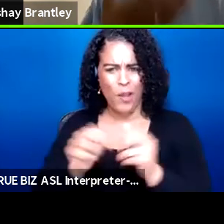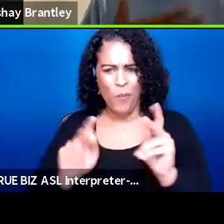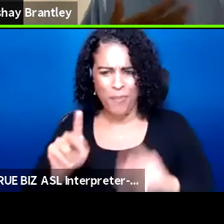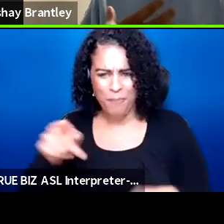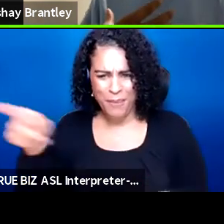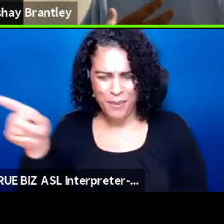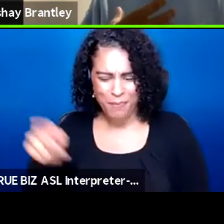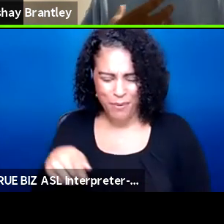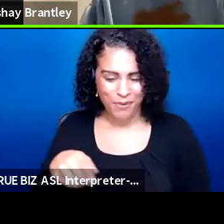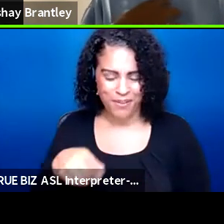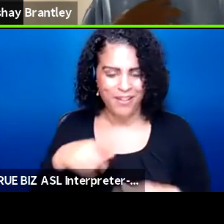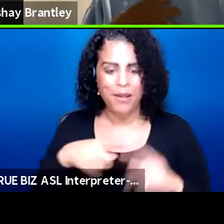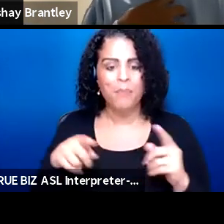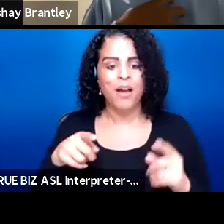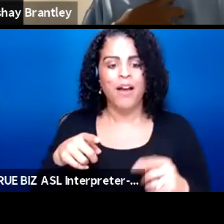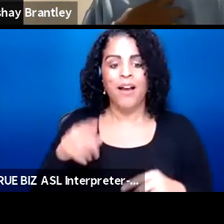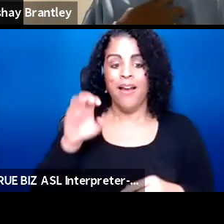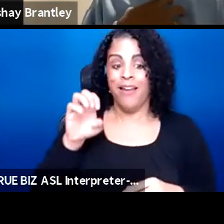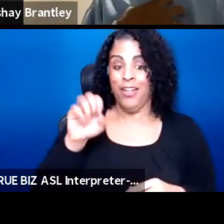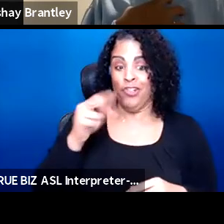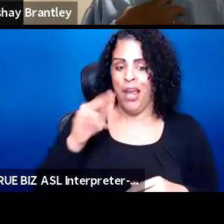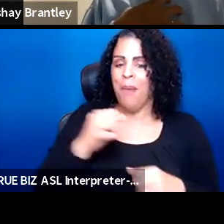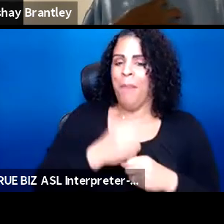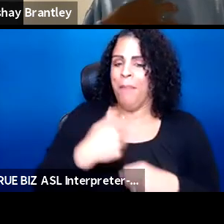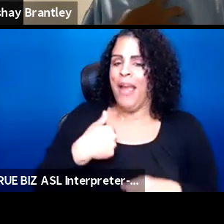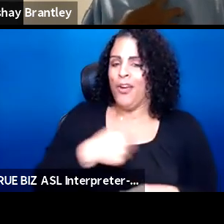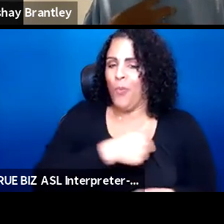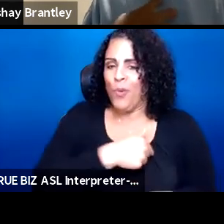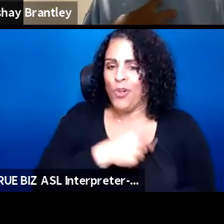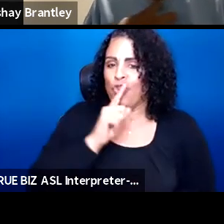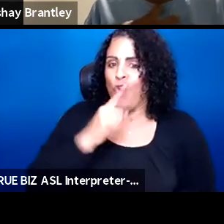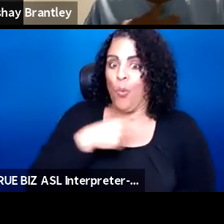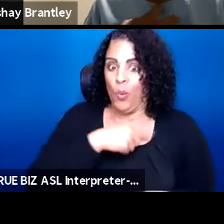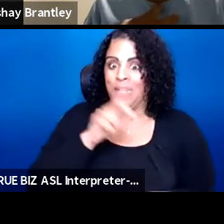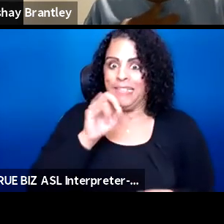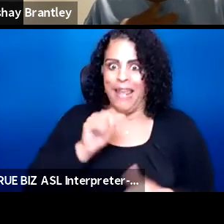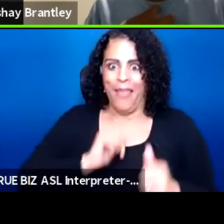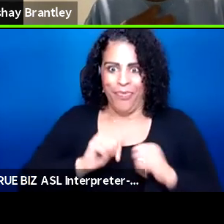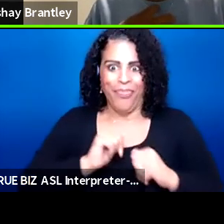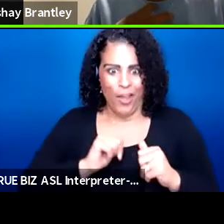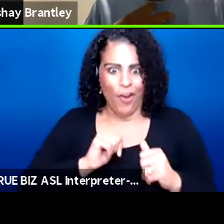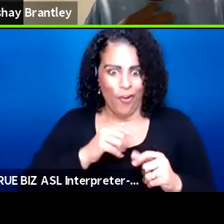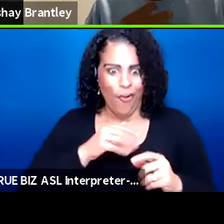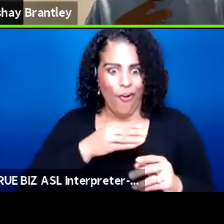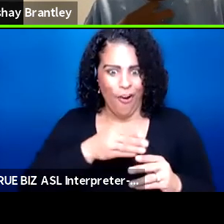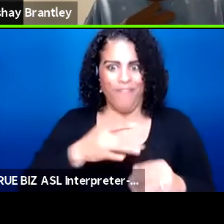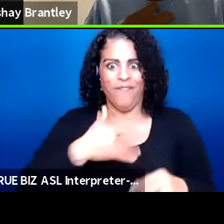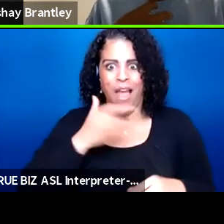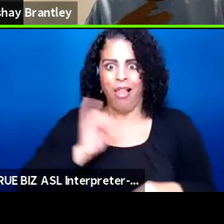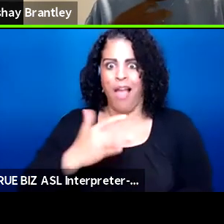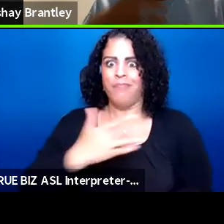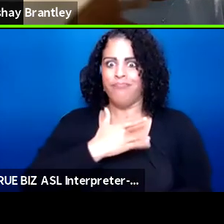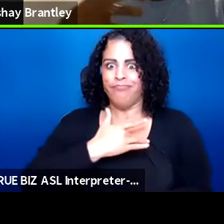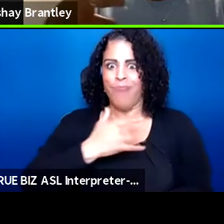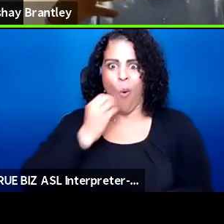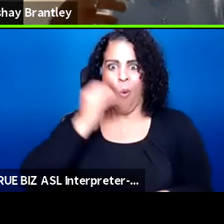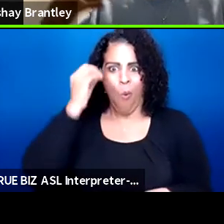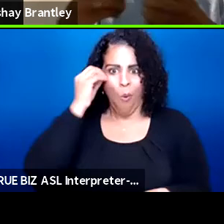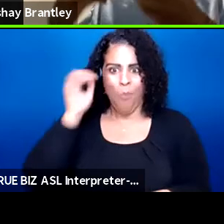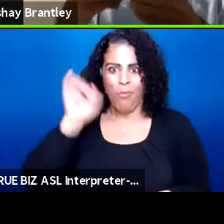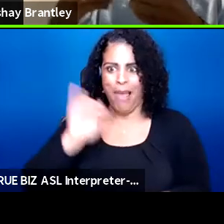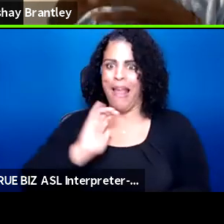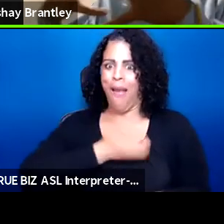But just making sure that we were doing theater that felt like home, right? That felt like ours, that